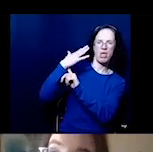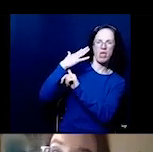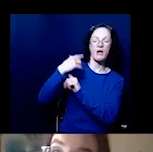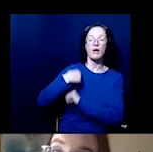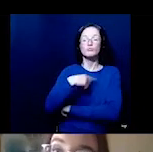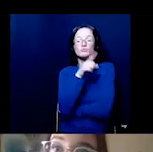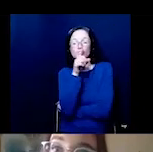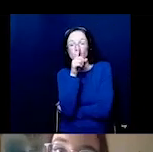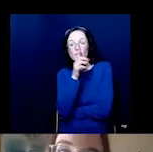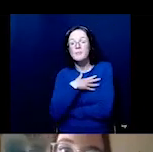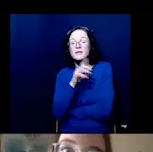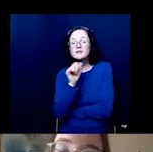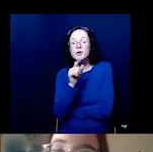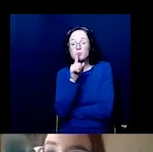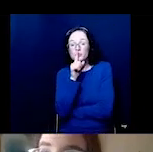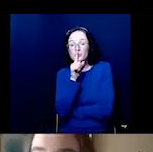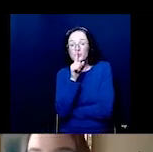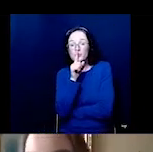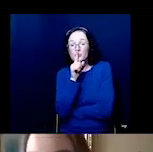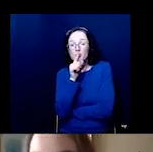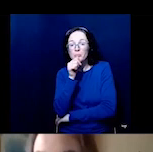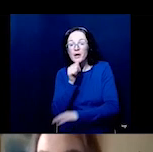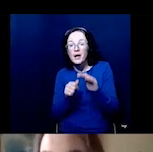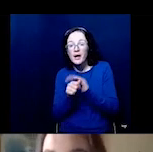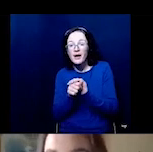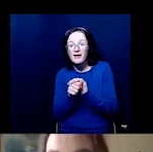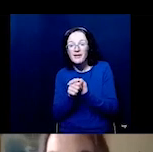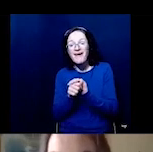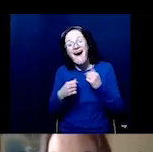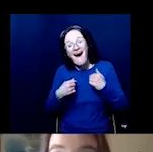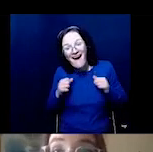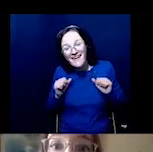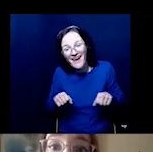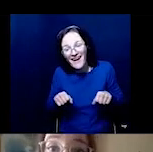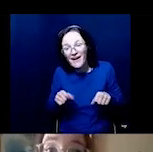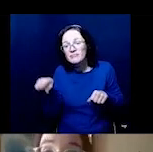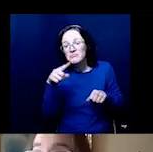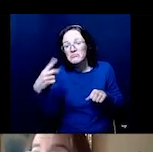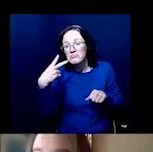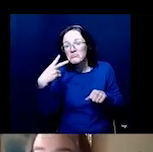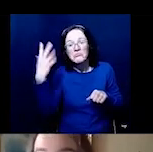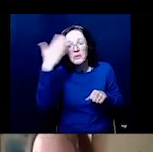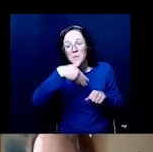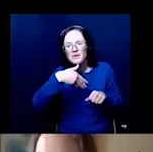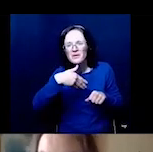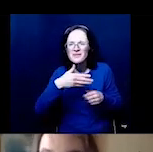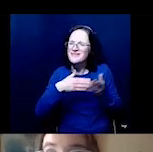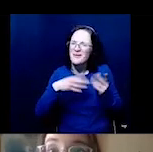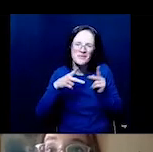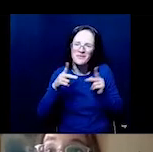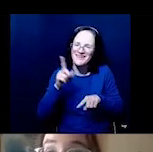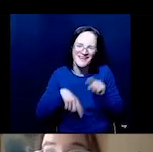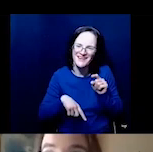about my disability. But I realize that not everybody has that same privilege as me. So yeah, and there's also invisible